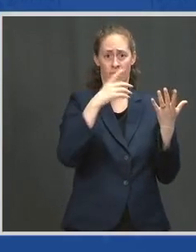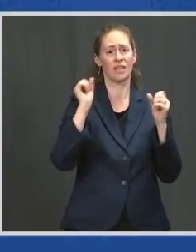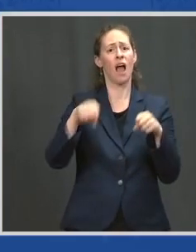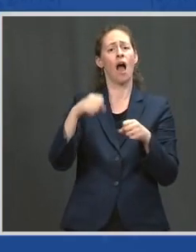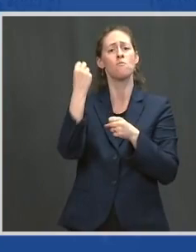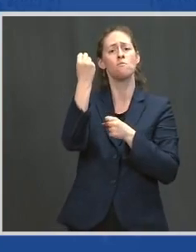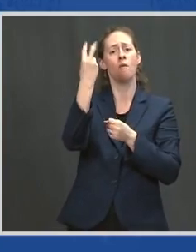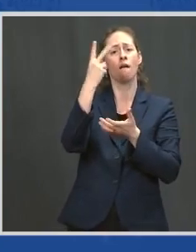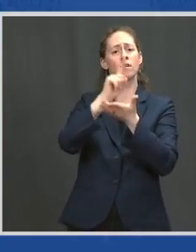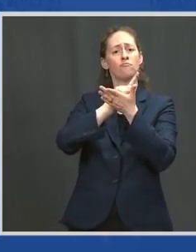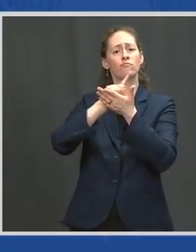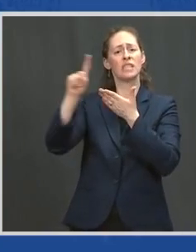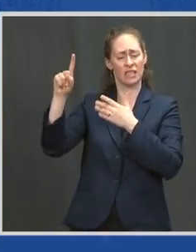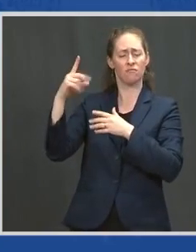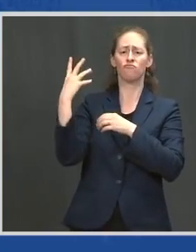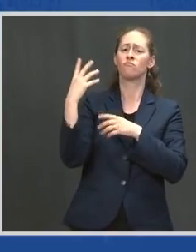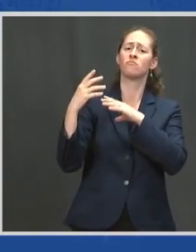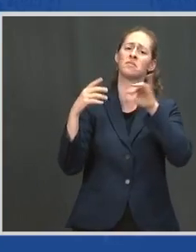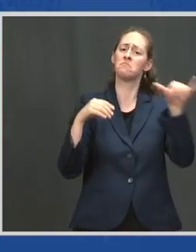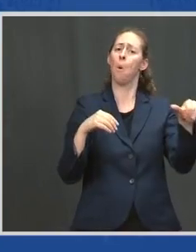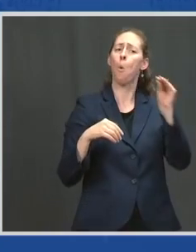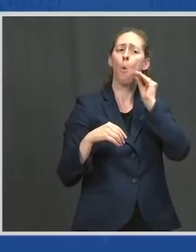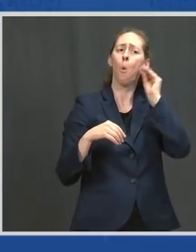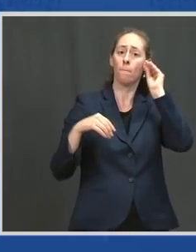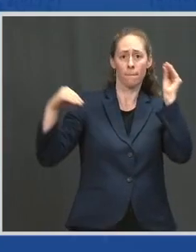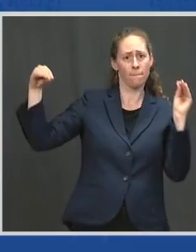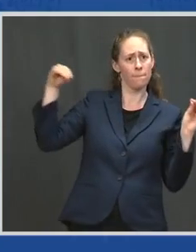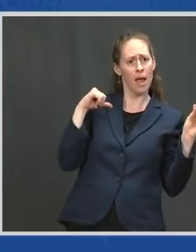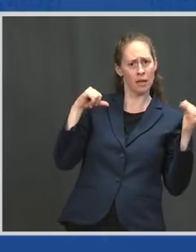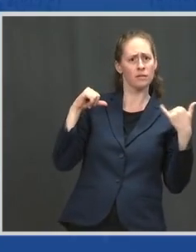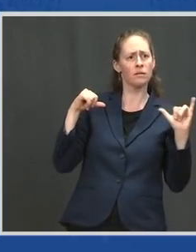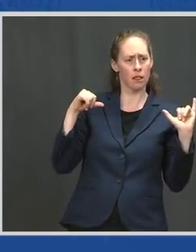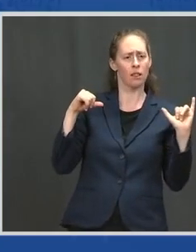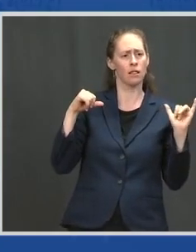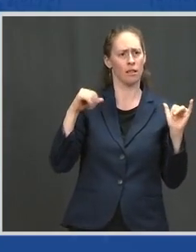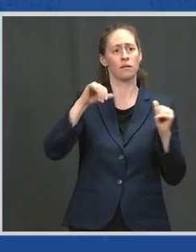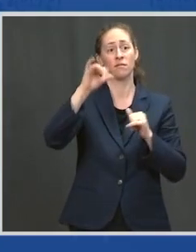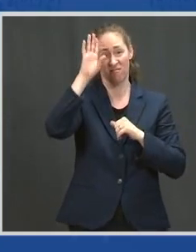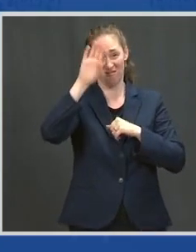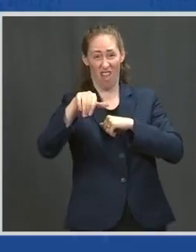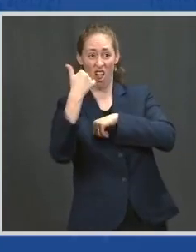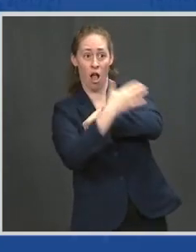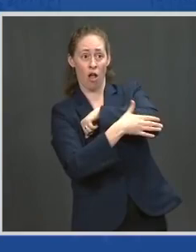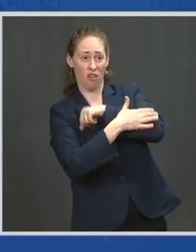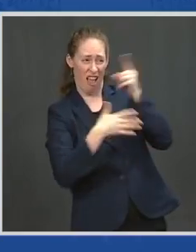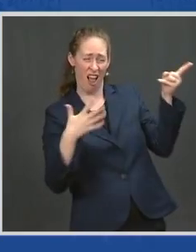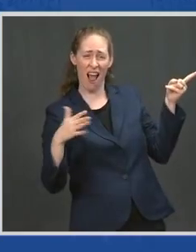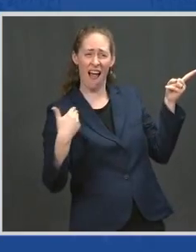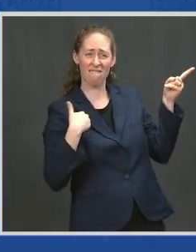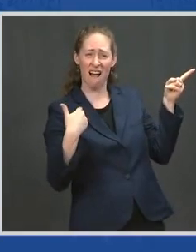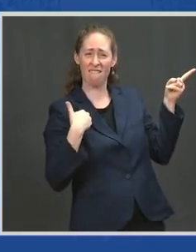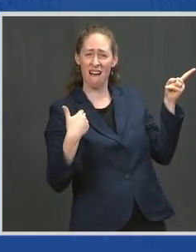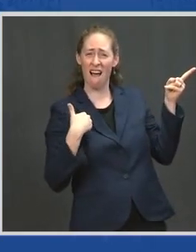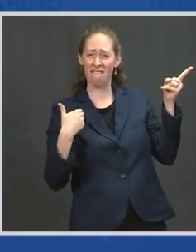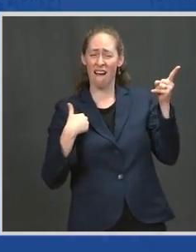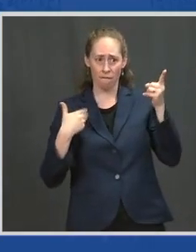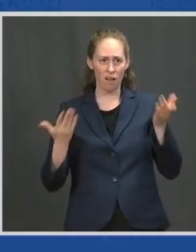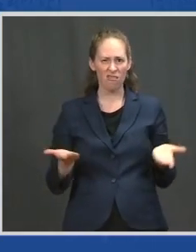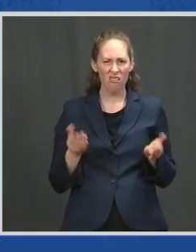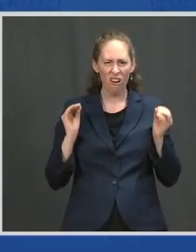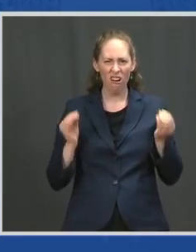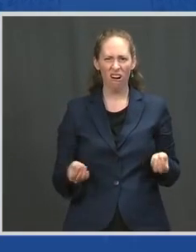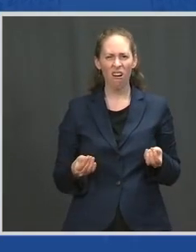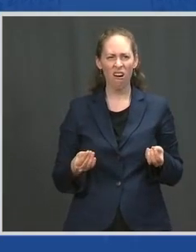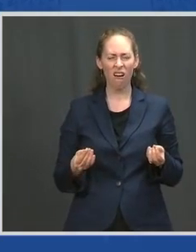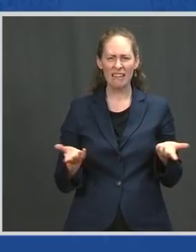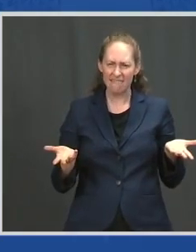entire world that doesn't have this feature. No one should have to choose between a job and a paycheck or taking care of